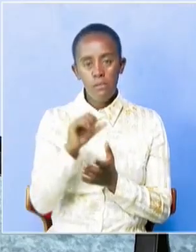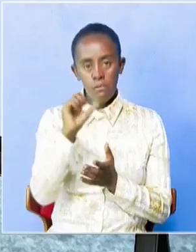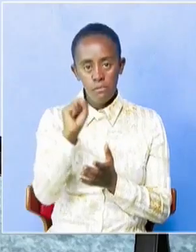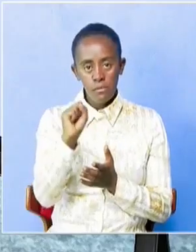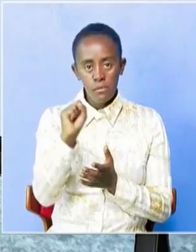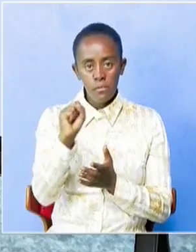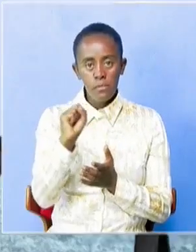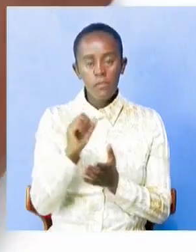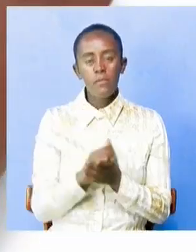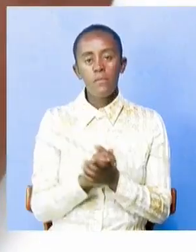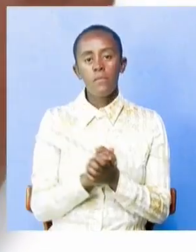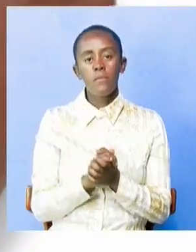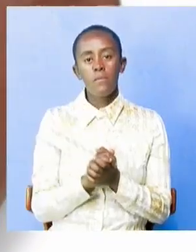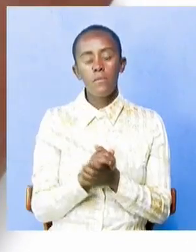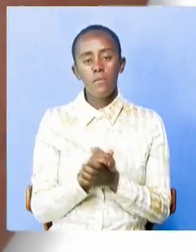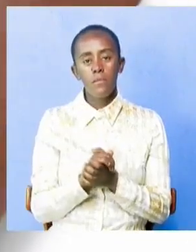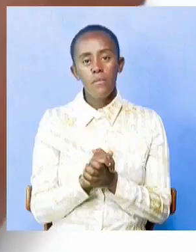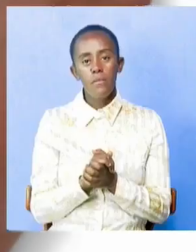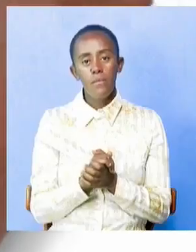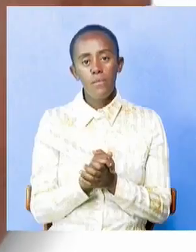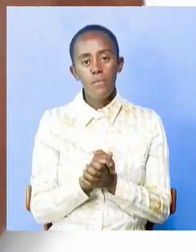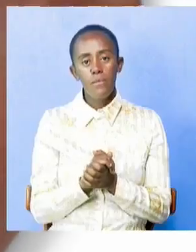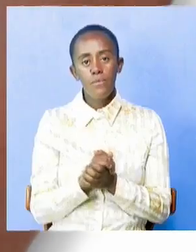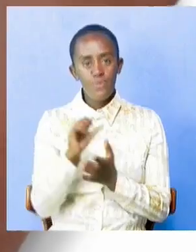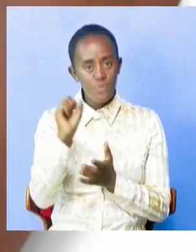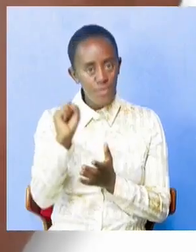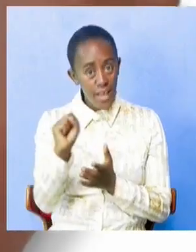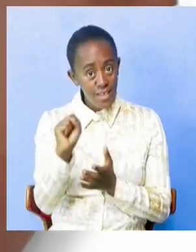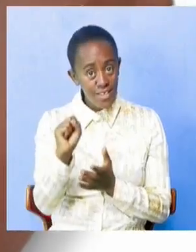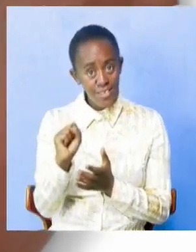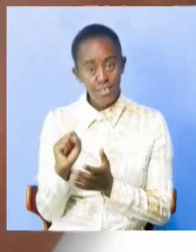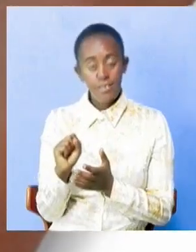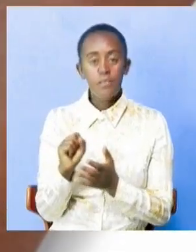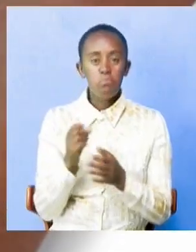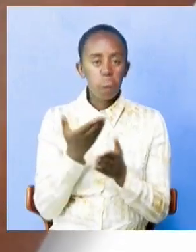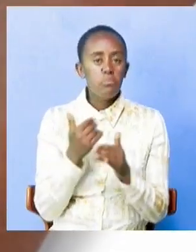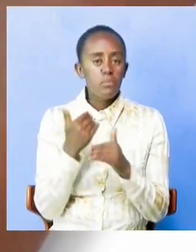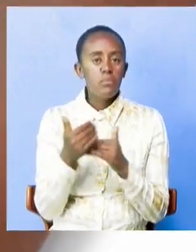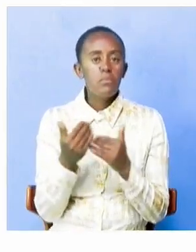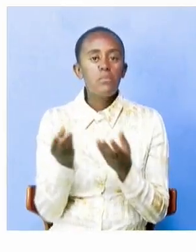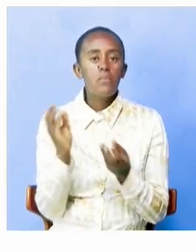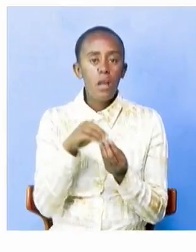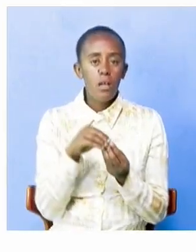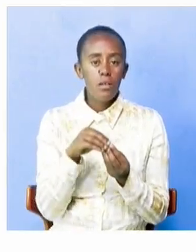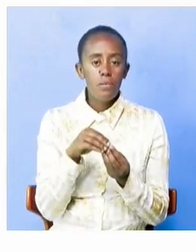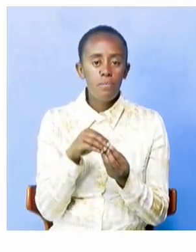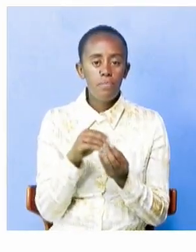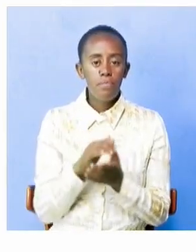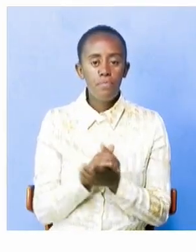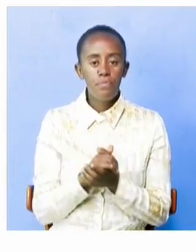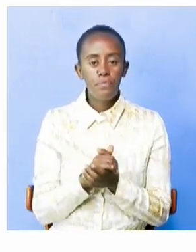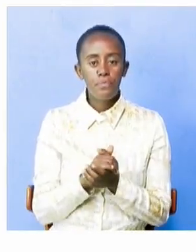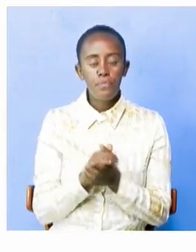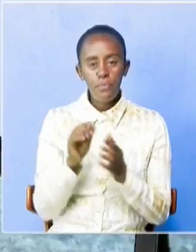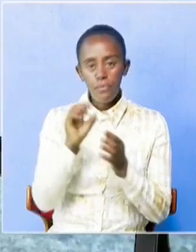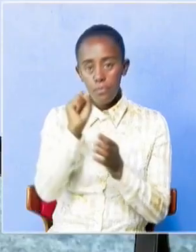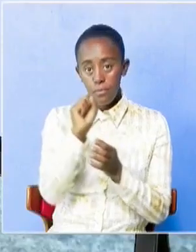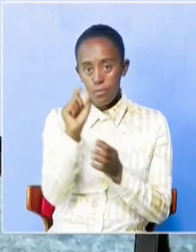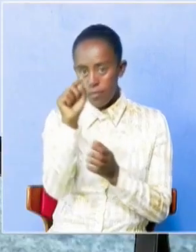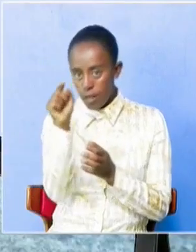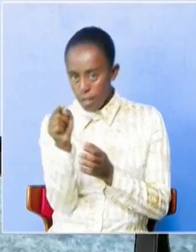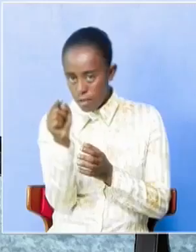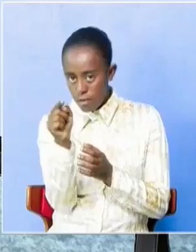pronouns, if it's S, yes, and then we add what? The